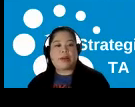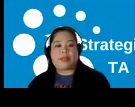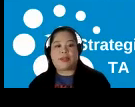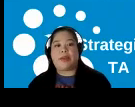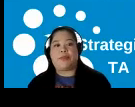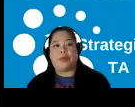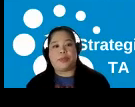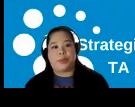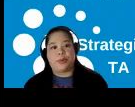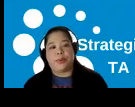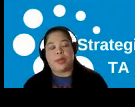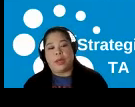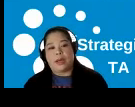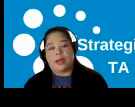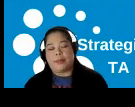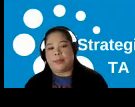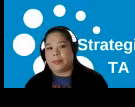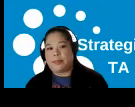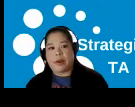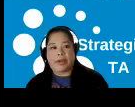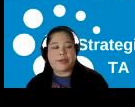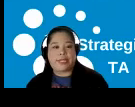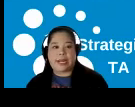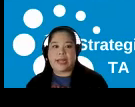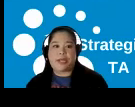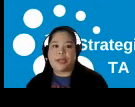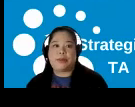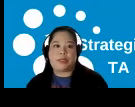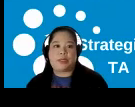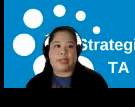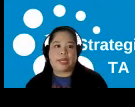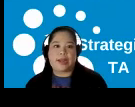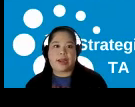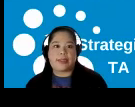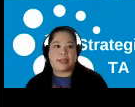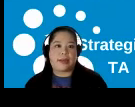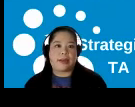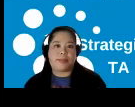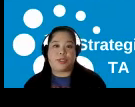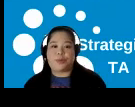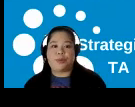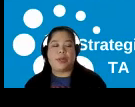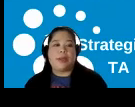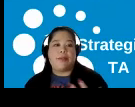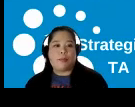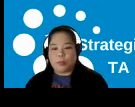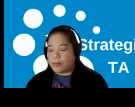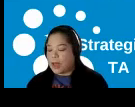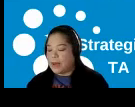support and also the other folks who are here today can use to really connect to